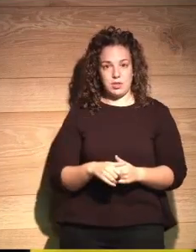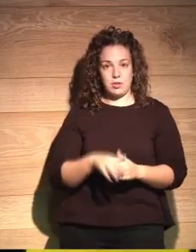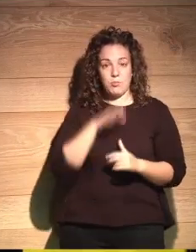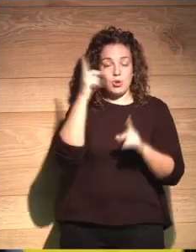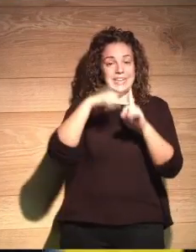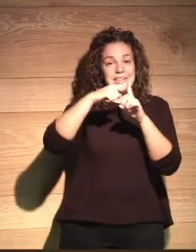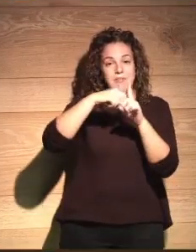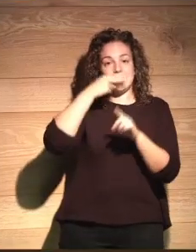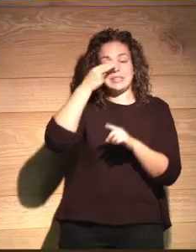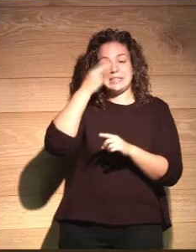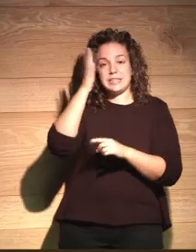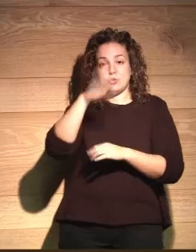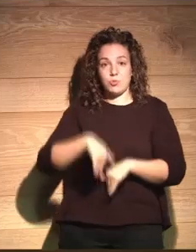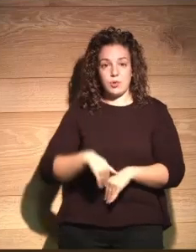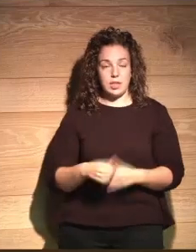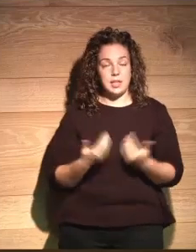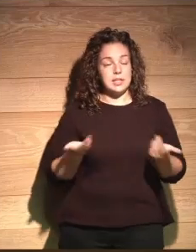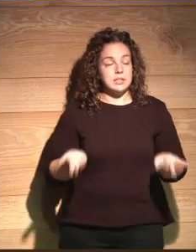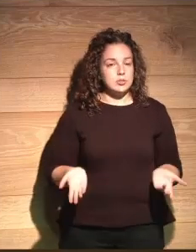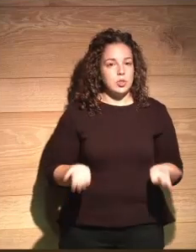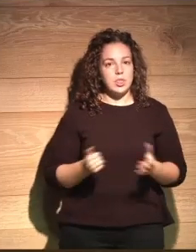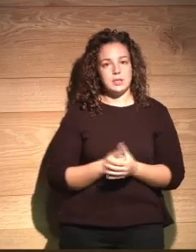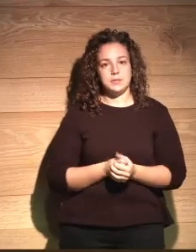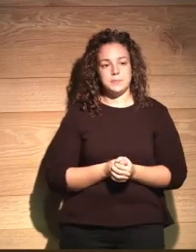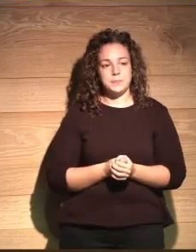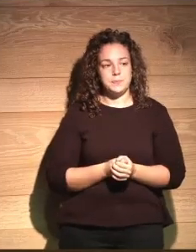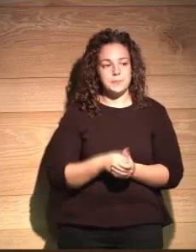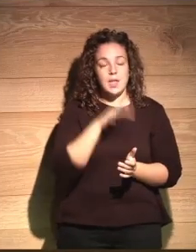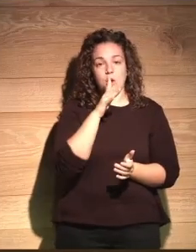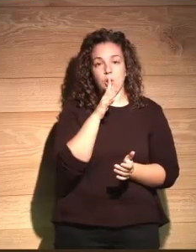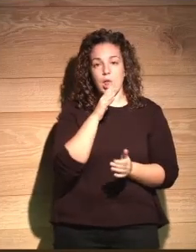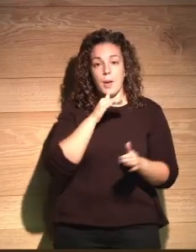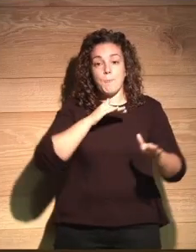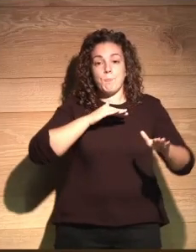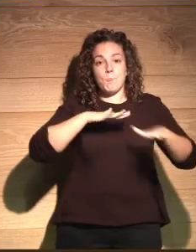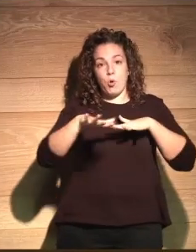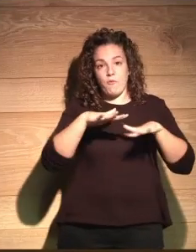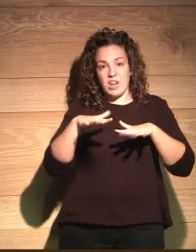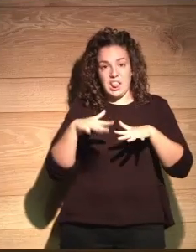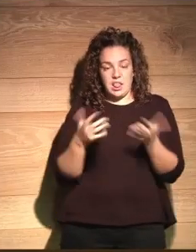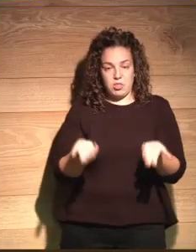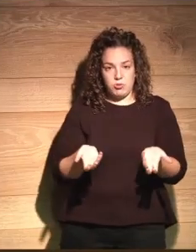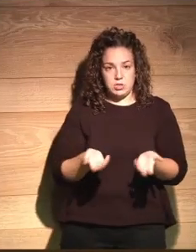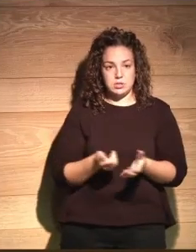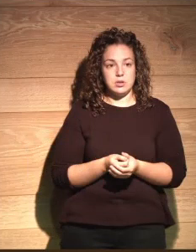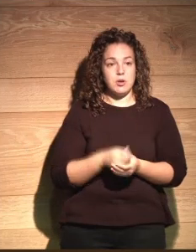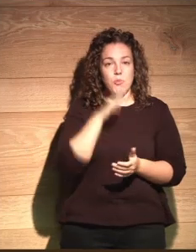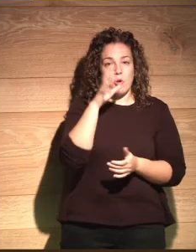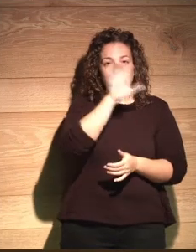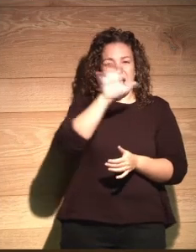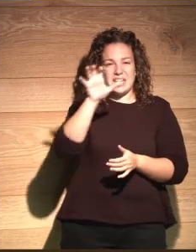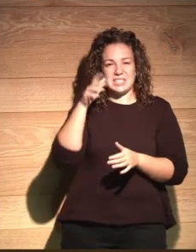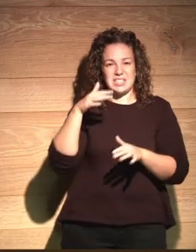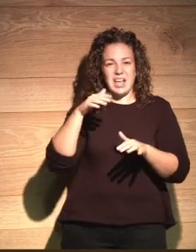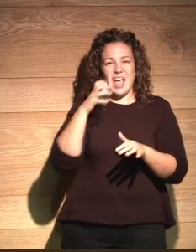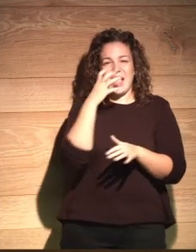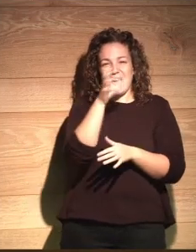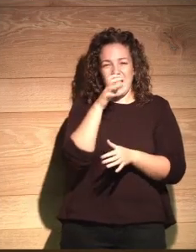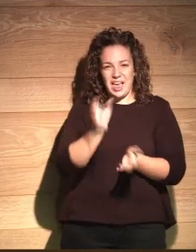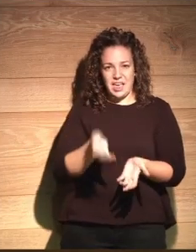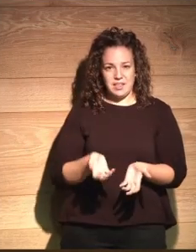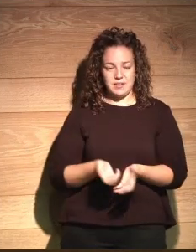asset-backed securities, because normal assets would not be interesting anymore. And now there are mobilizations